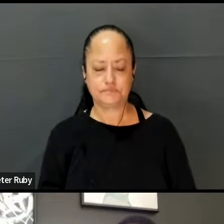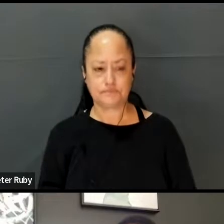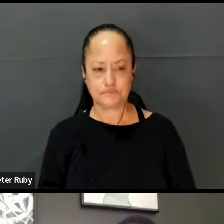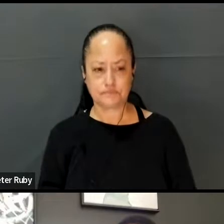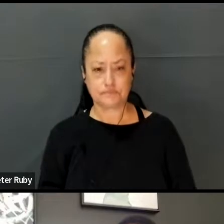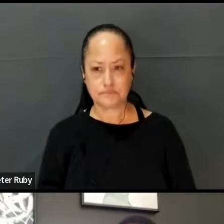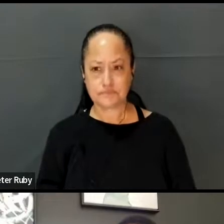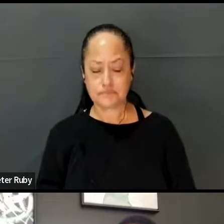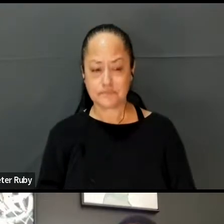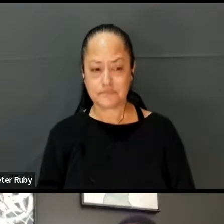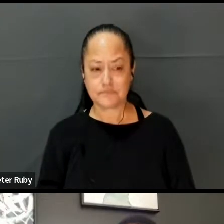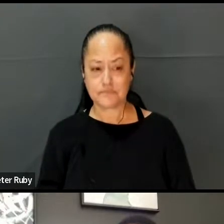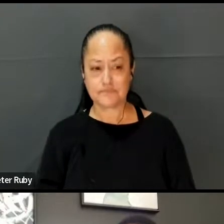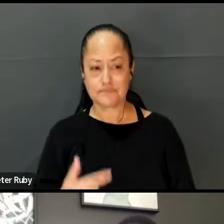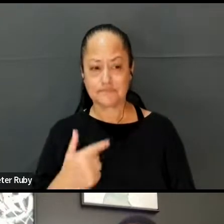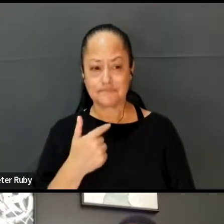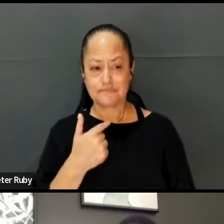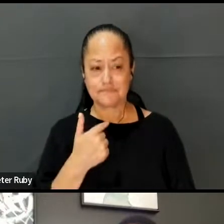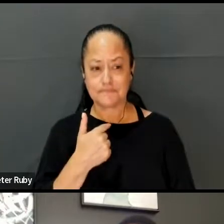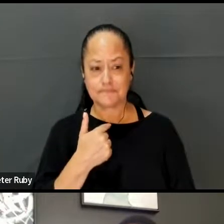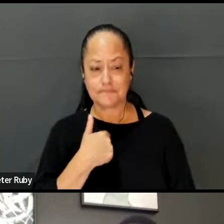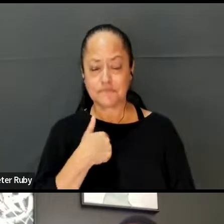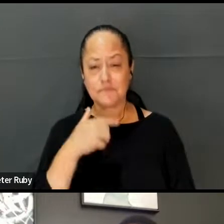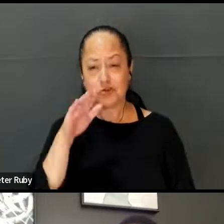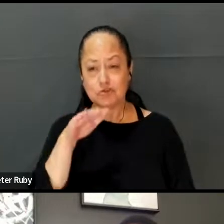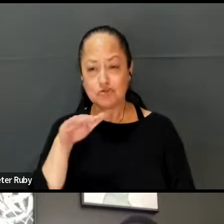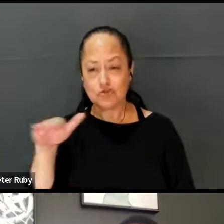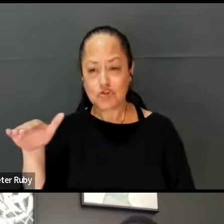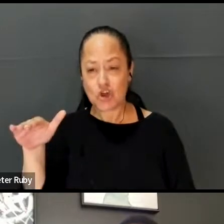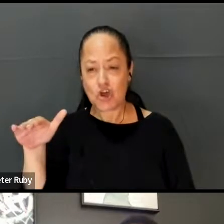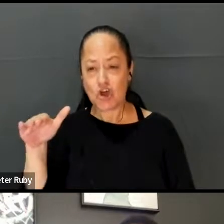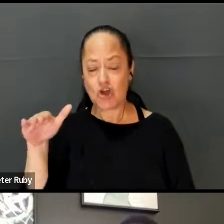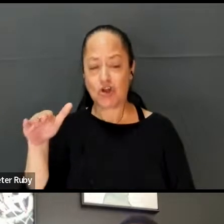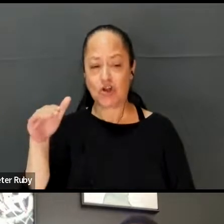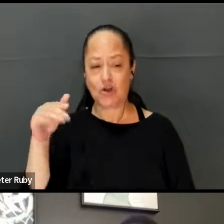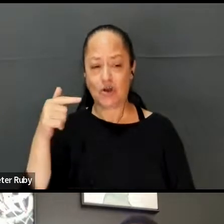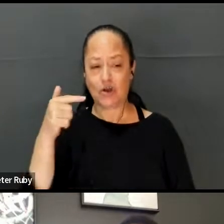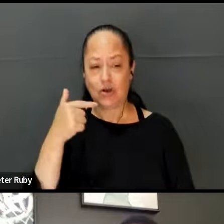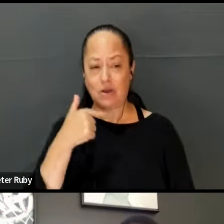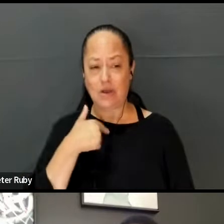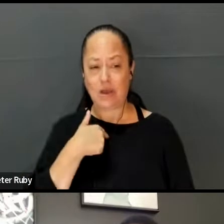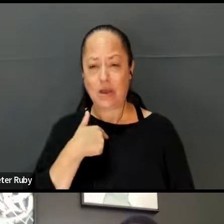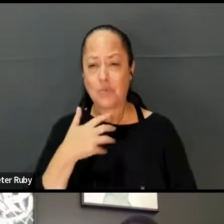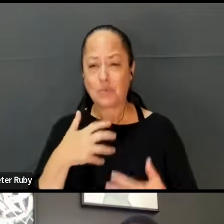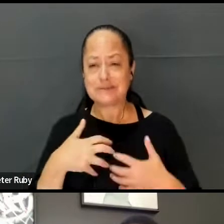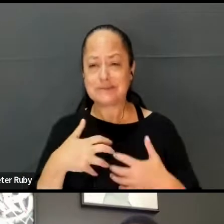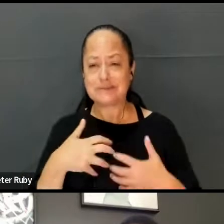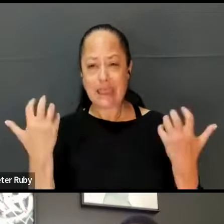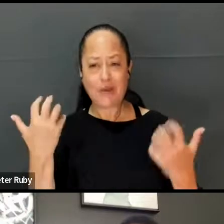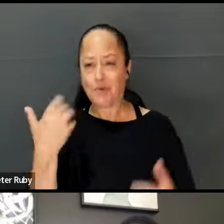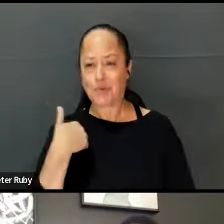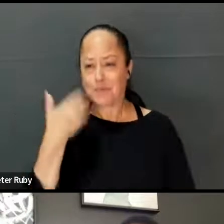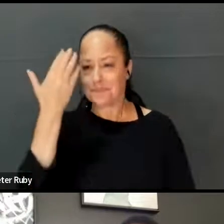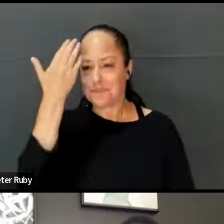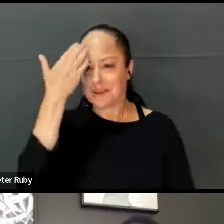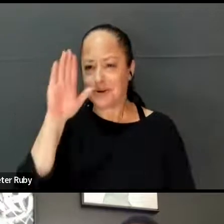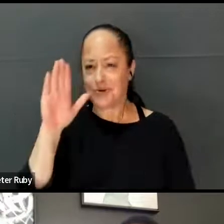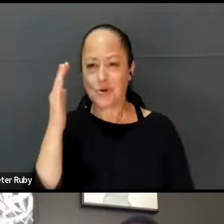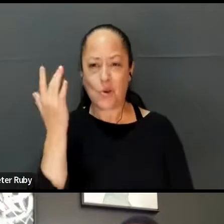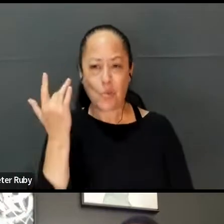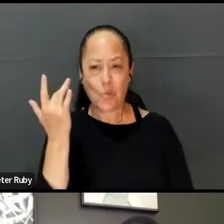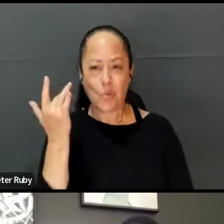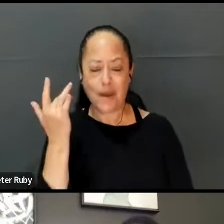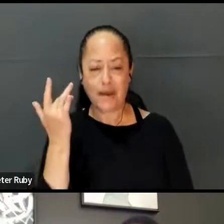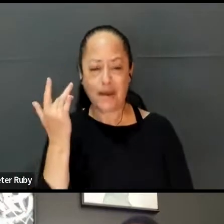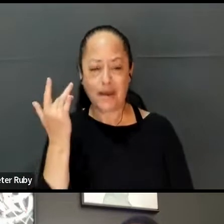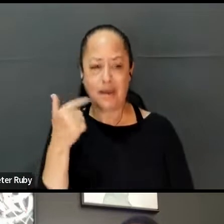I think as a child, I grew up angry because I didn't know why